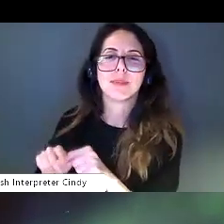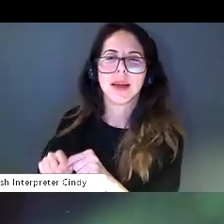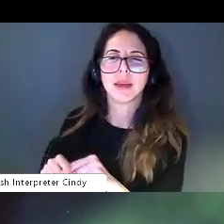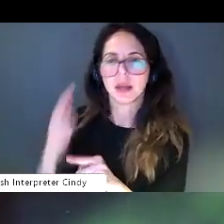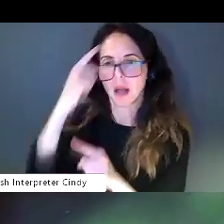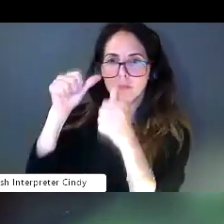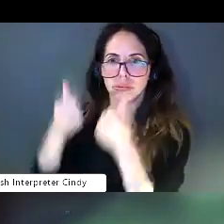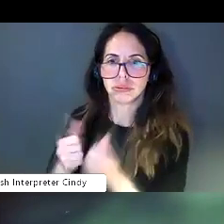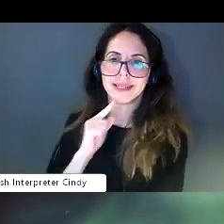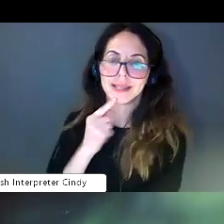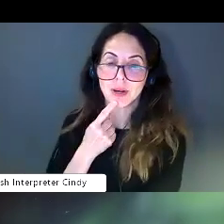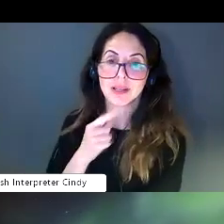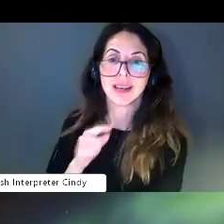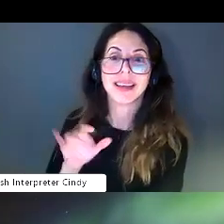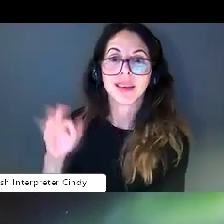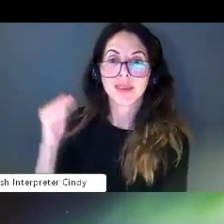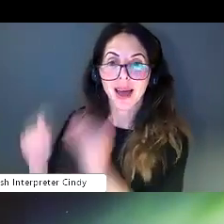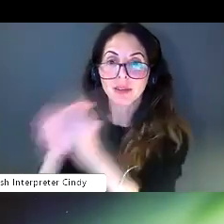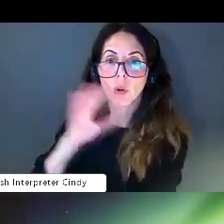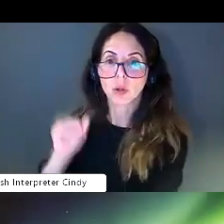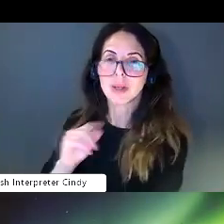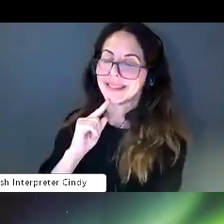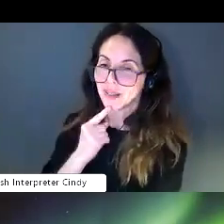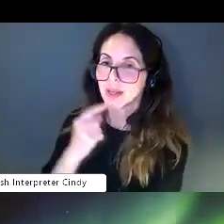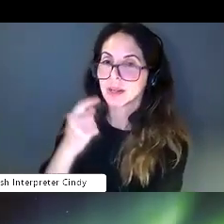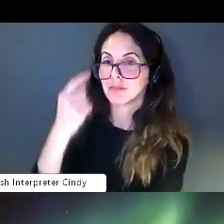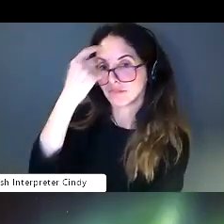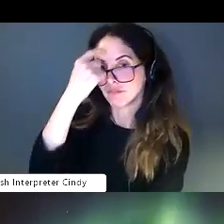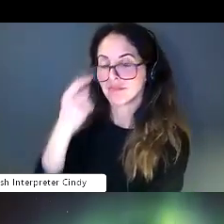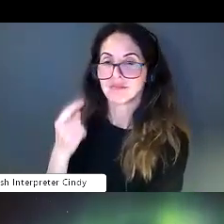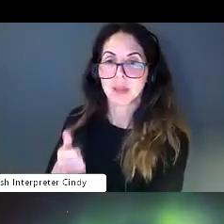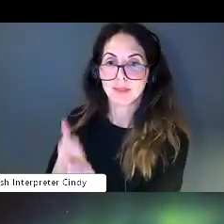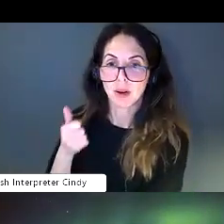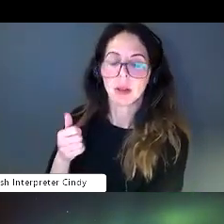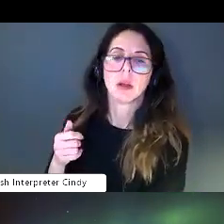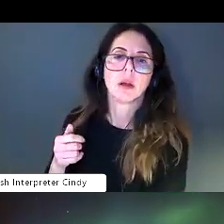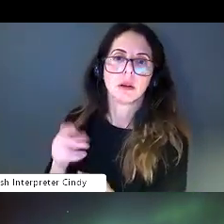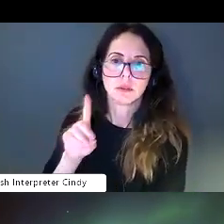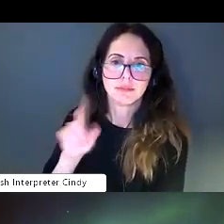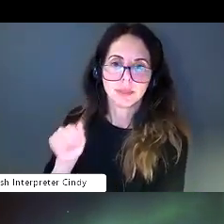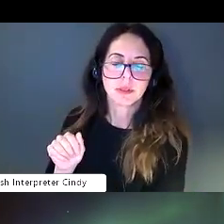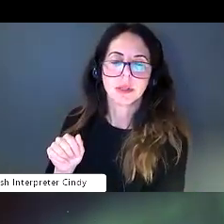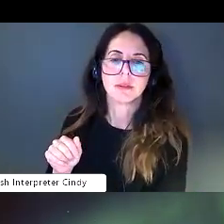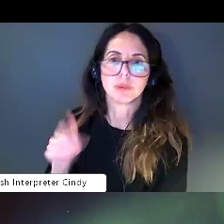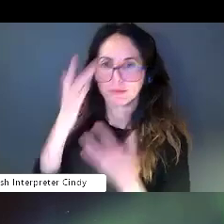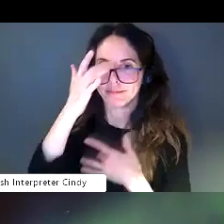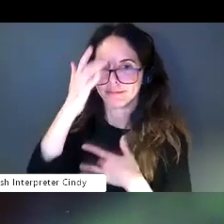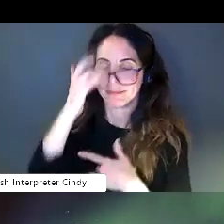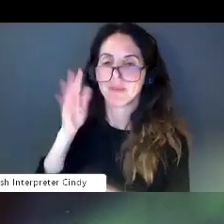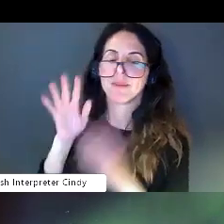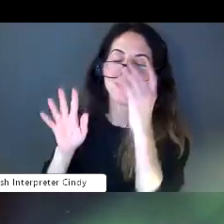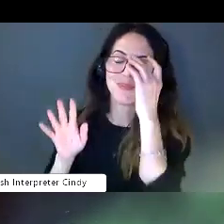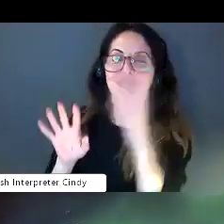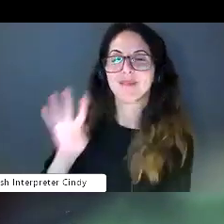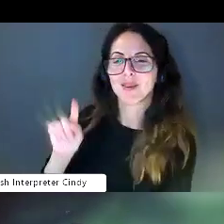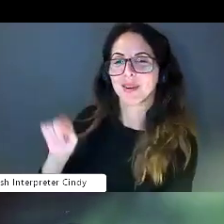severity, such that for older adults with a severe cognitive impairment, the level of confidence was 4.2 out of 10. And so it